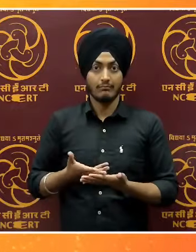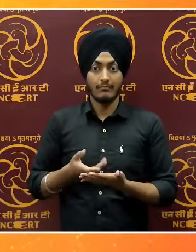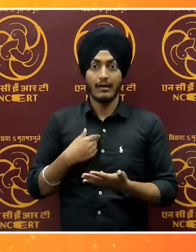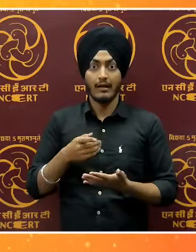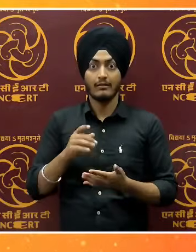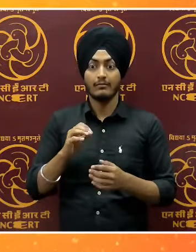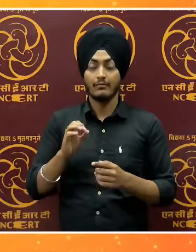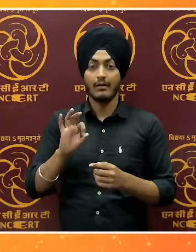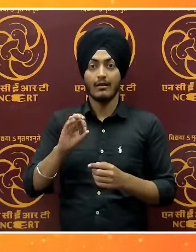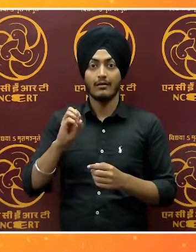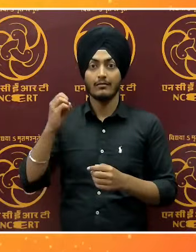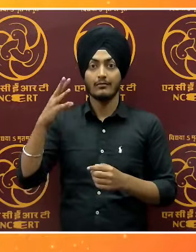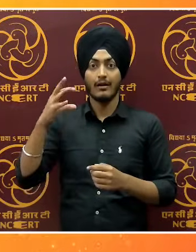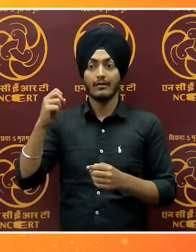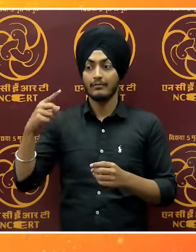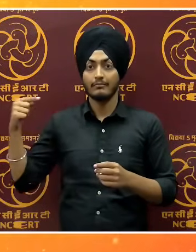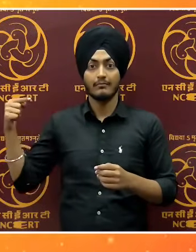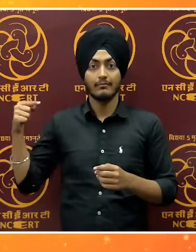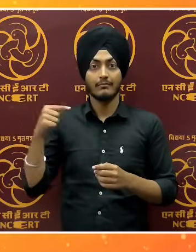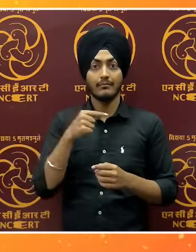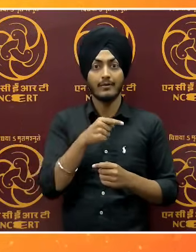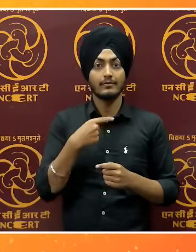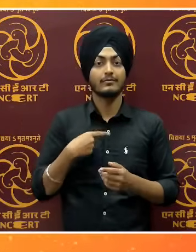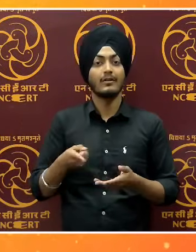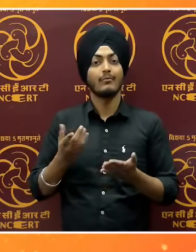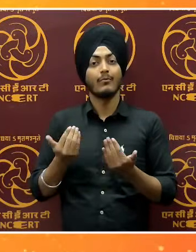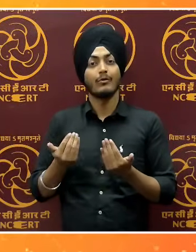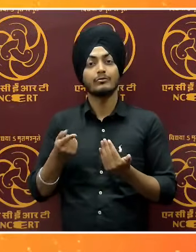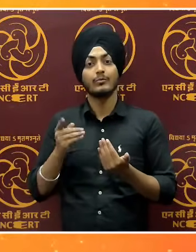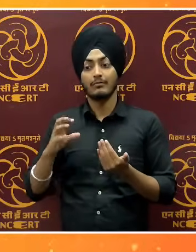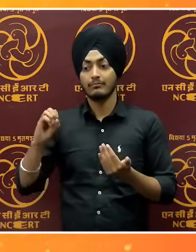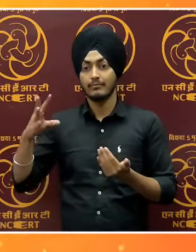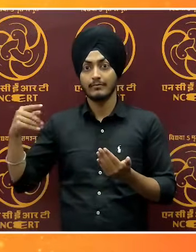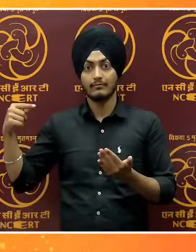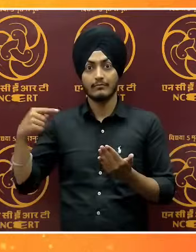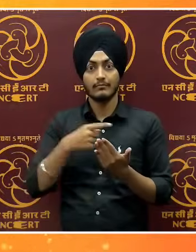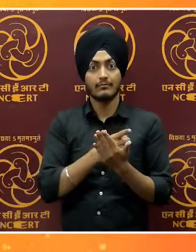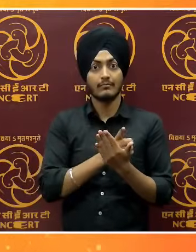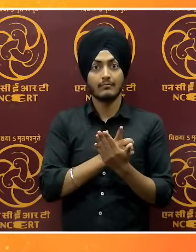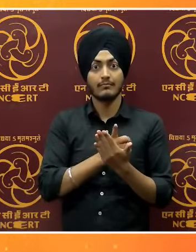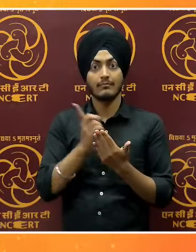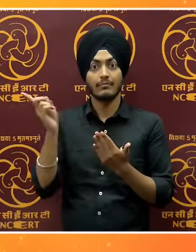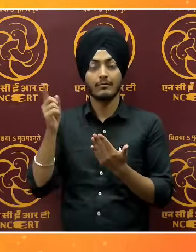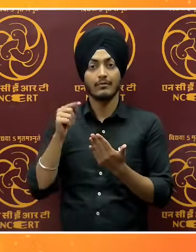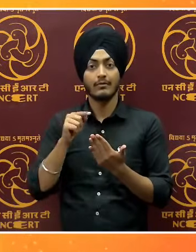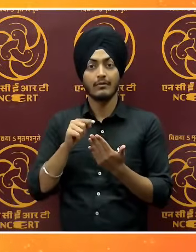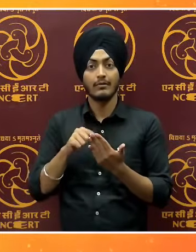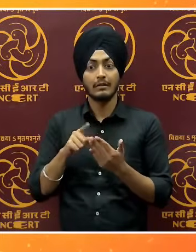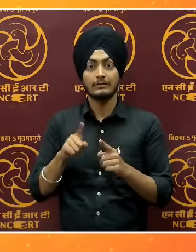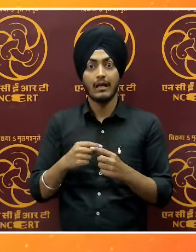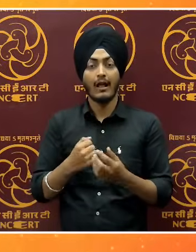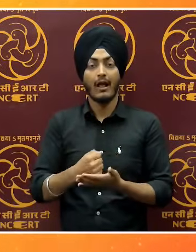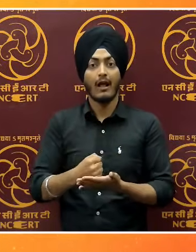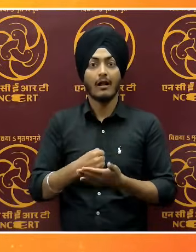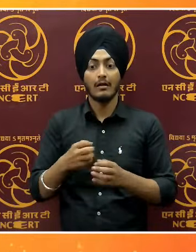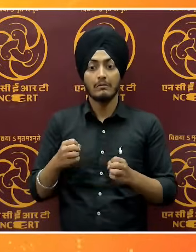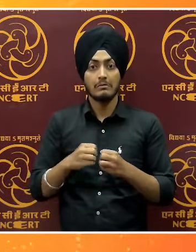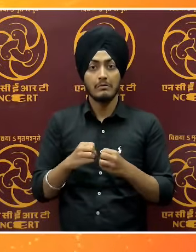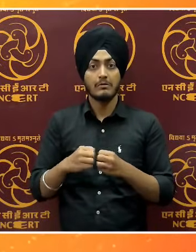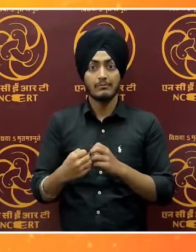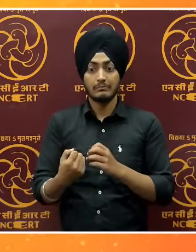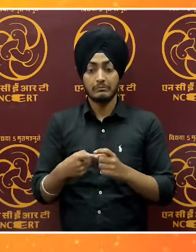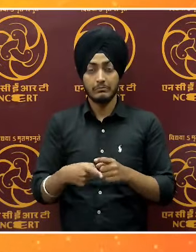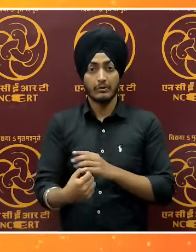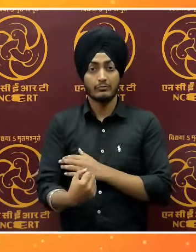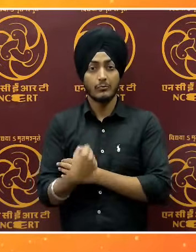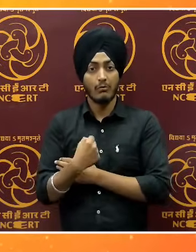light. So is it possible for us to deflect a beam of light with the help of a strong magnet?